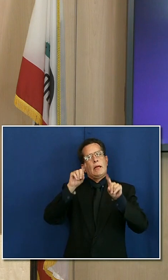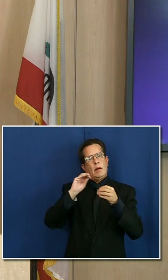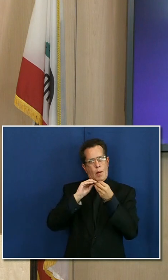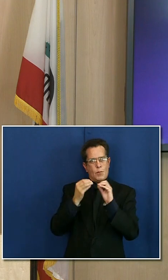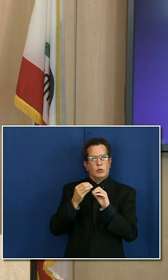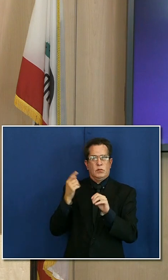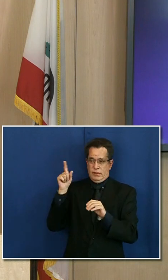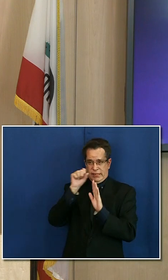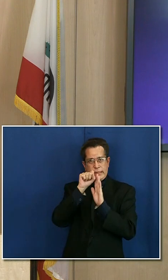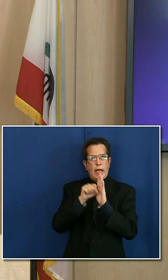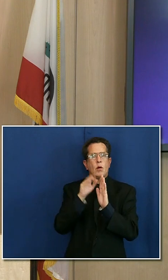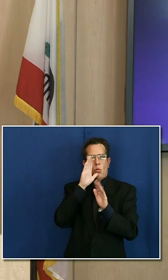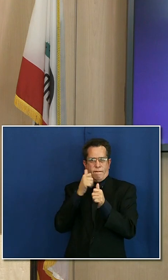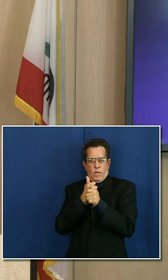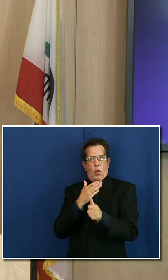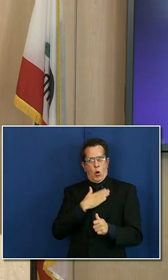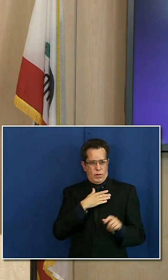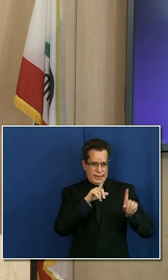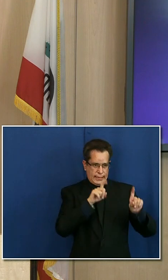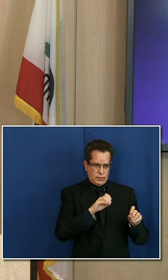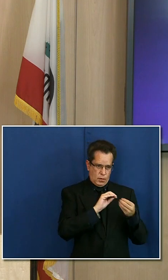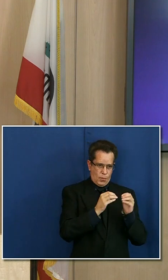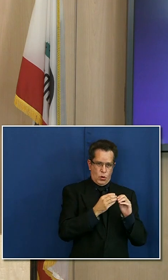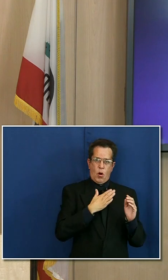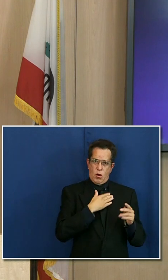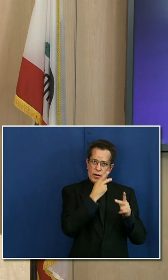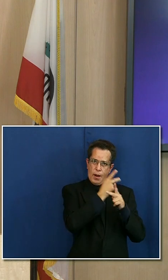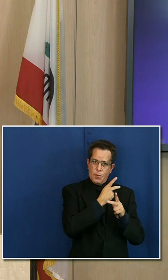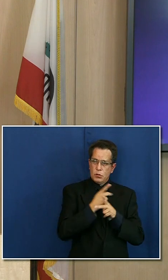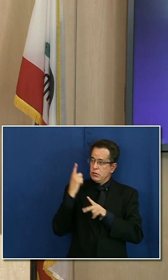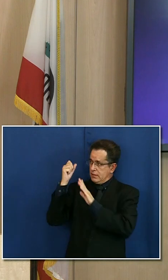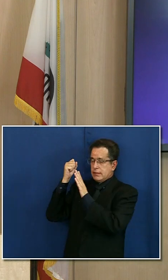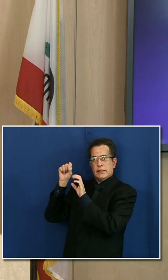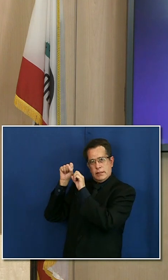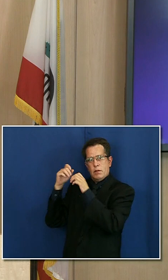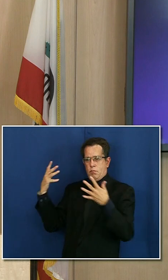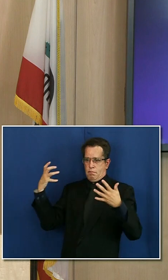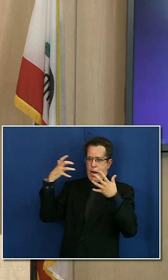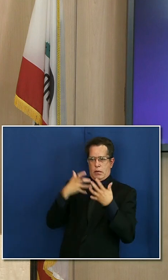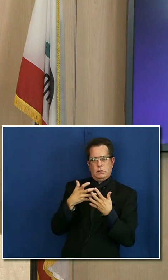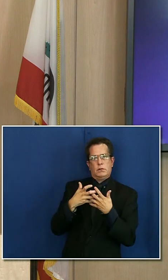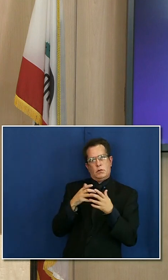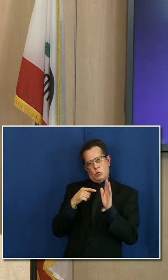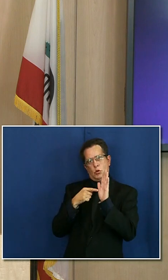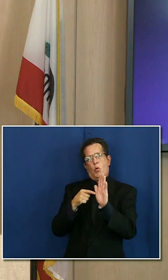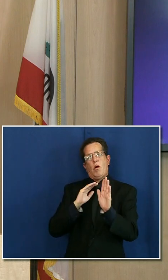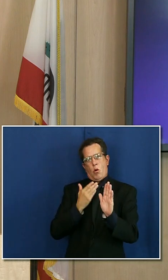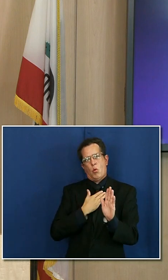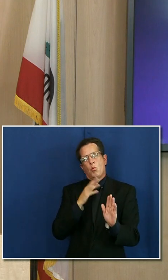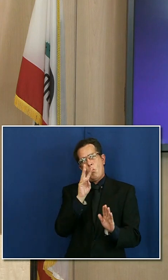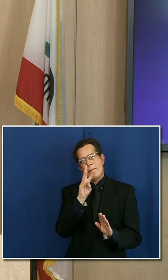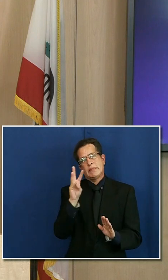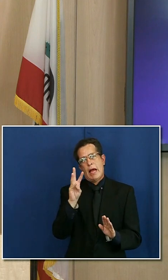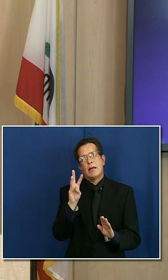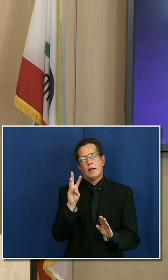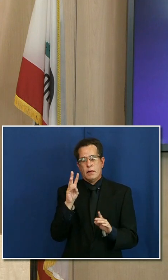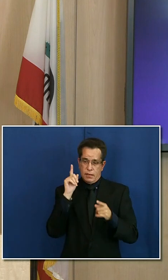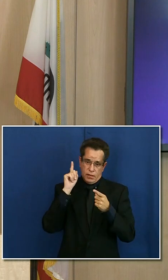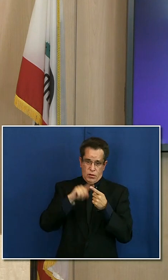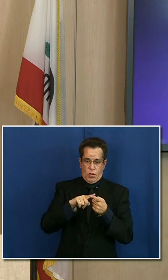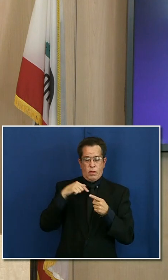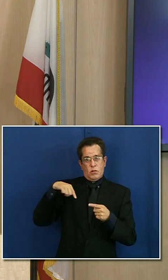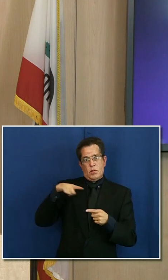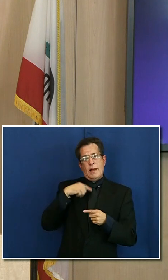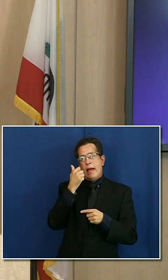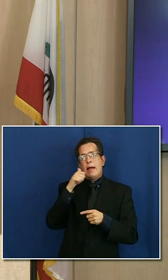to be using our testing data and results to reflect on their website until such time as the technical glitches can be